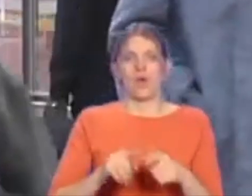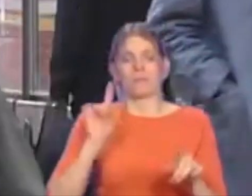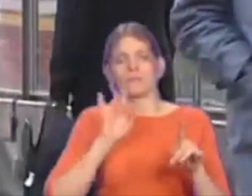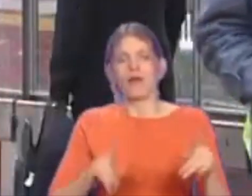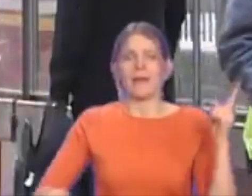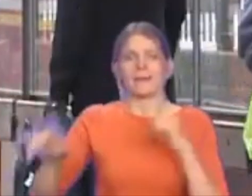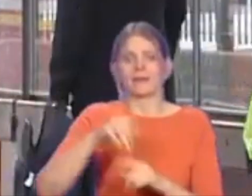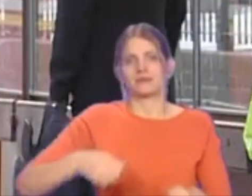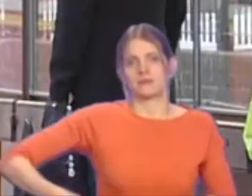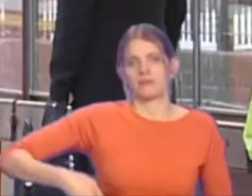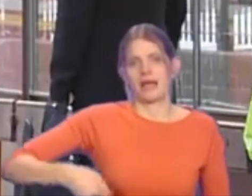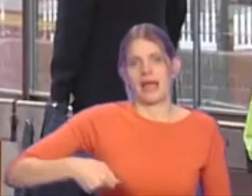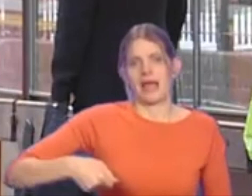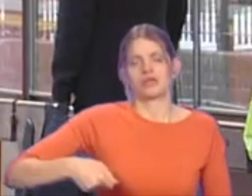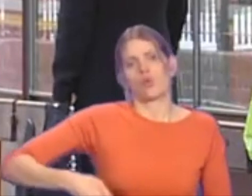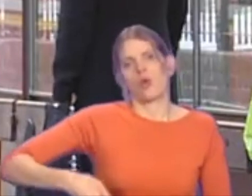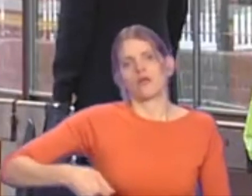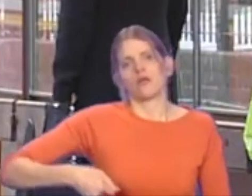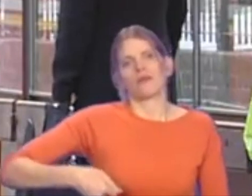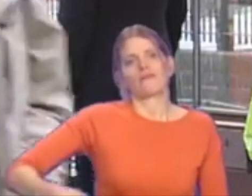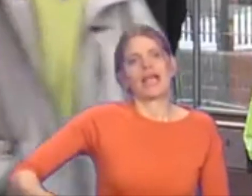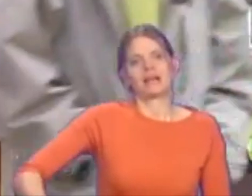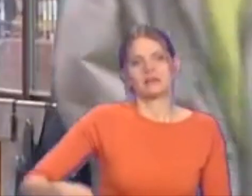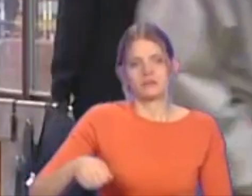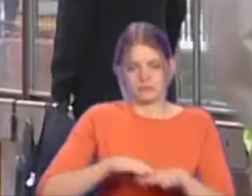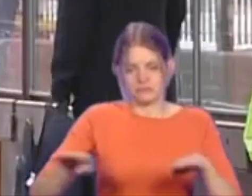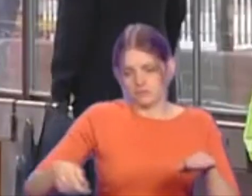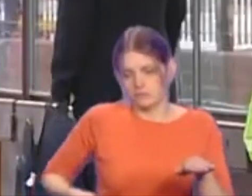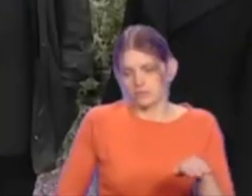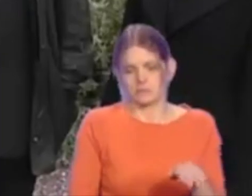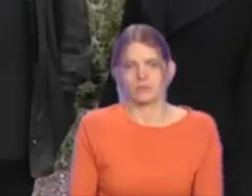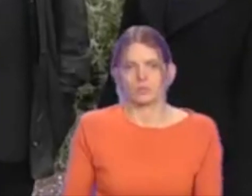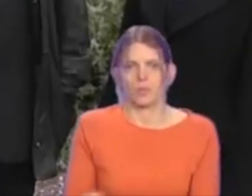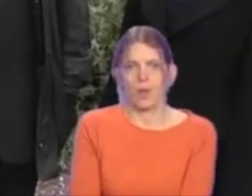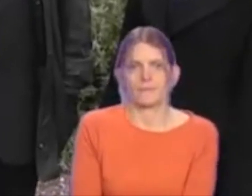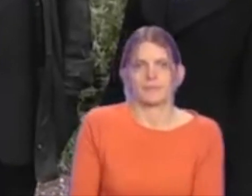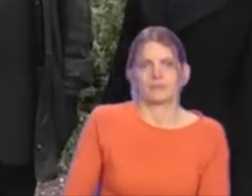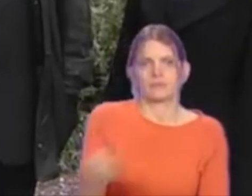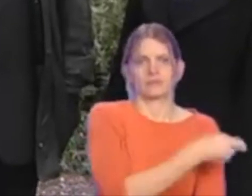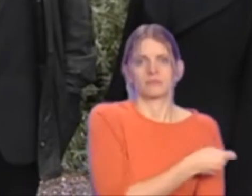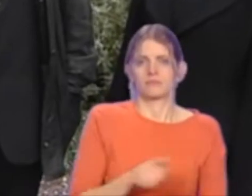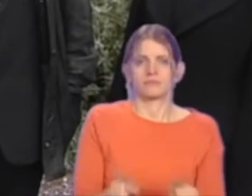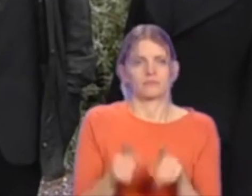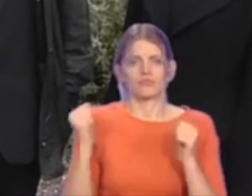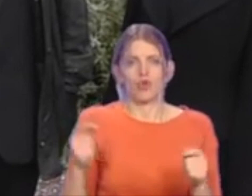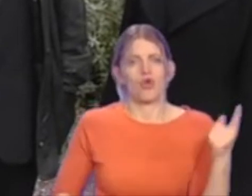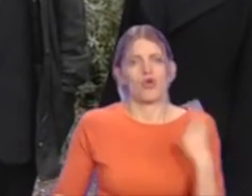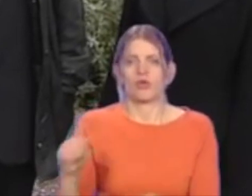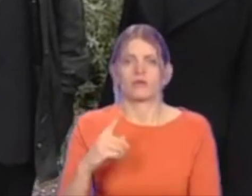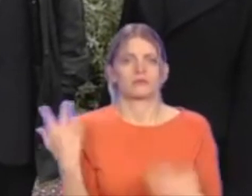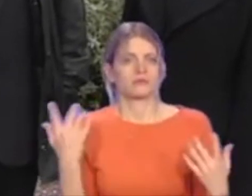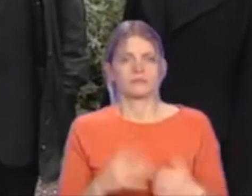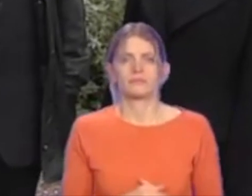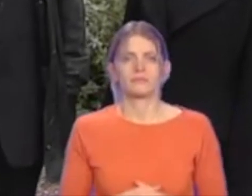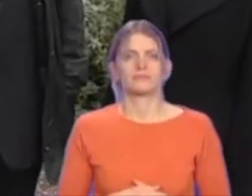table. Yeah, I thought that was great. I mean, the point of view of using the bus stop worked very well, because I know one of the takes we did, a bus